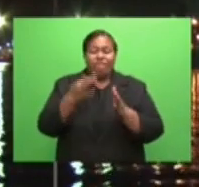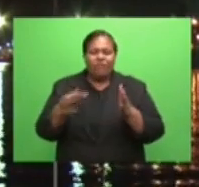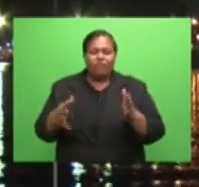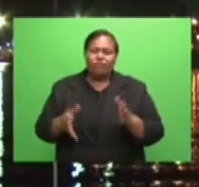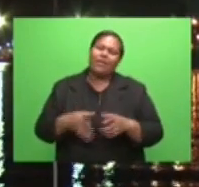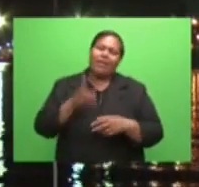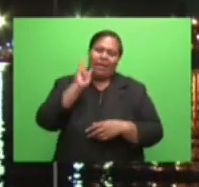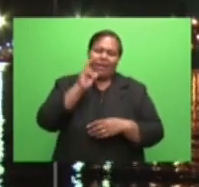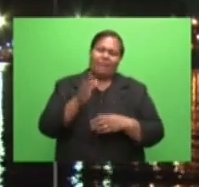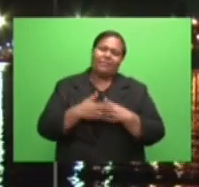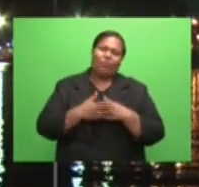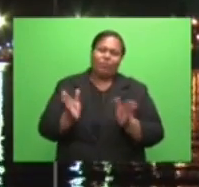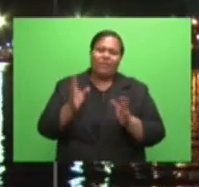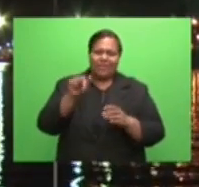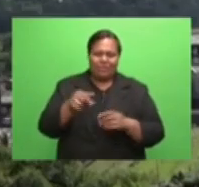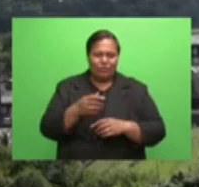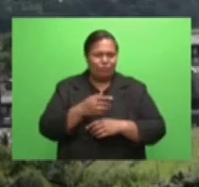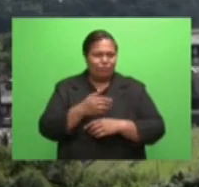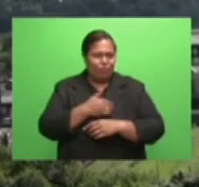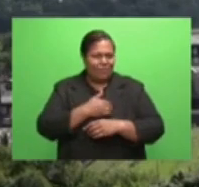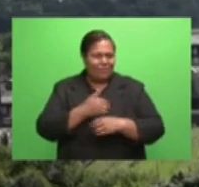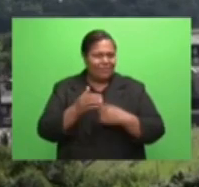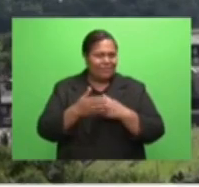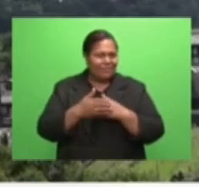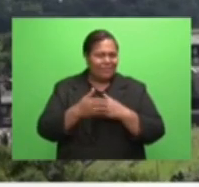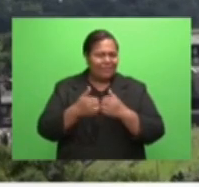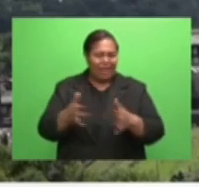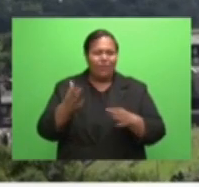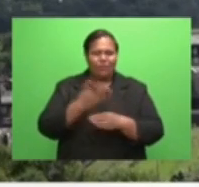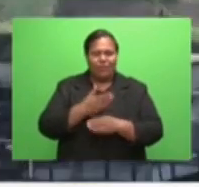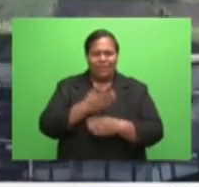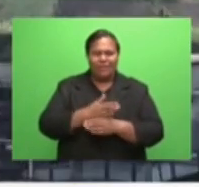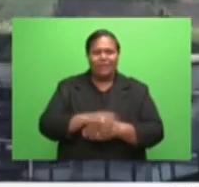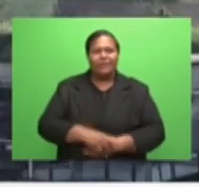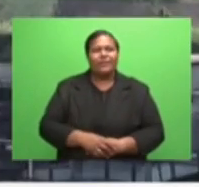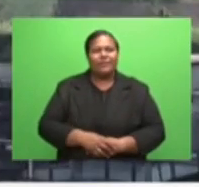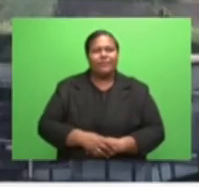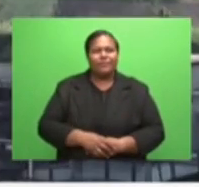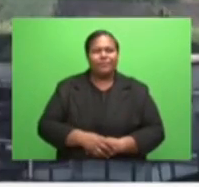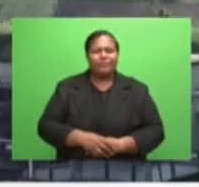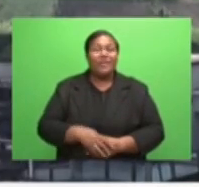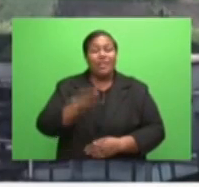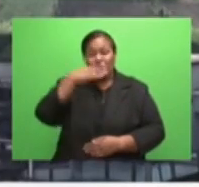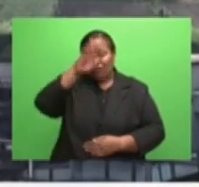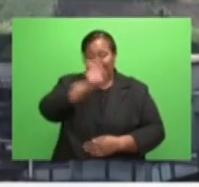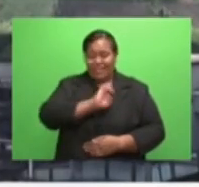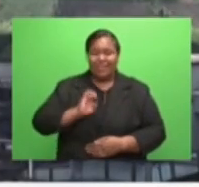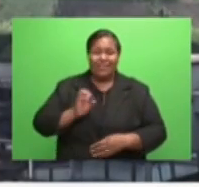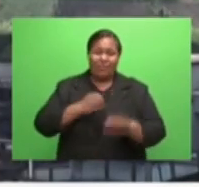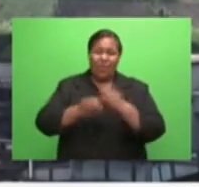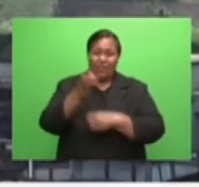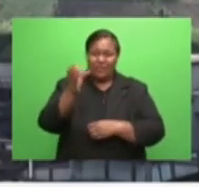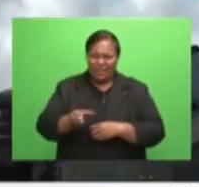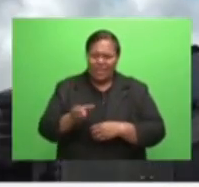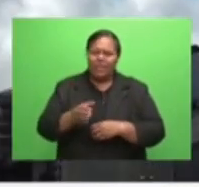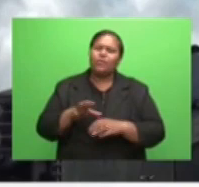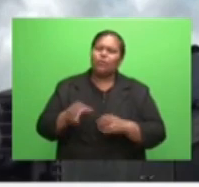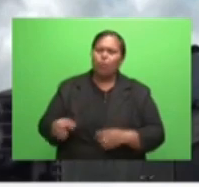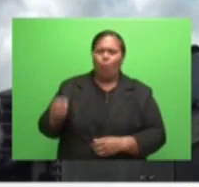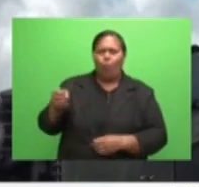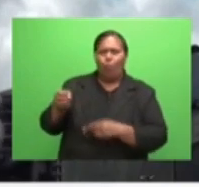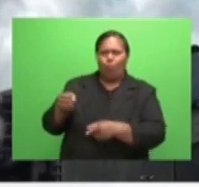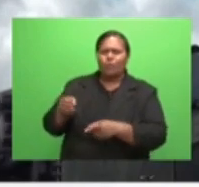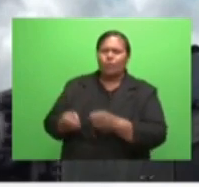stop yesterday. Fiji Sugar Corporation Chief Executive Officer Graham Clark says the mill scheduled a stop to repair 2 leaking